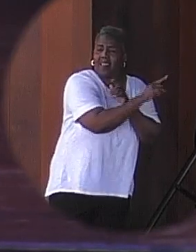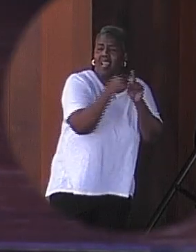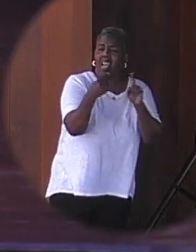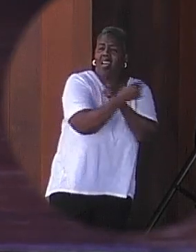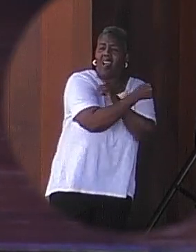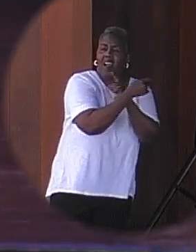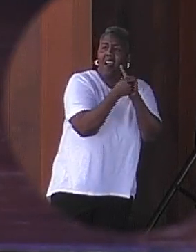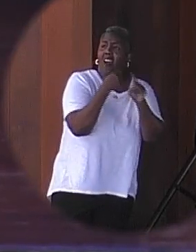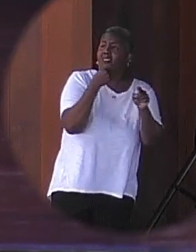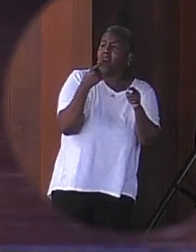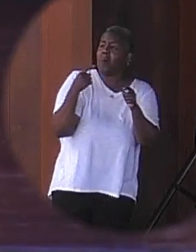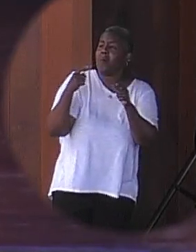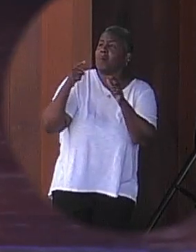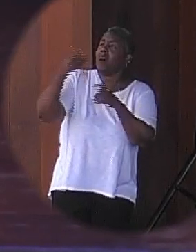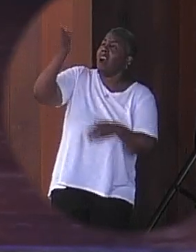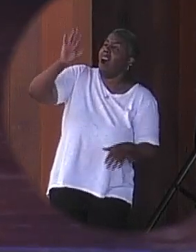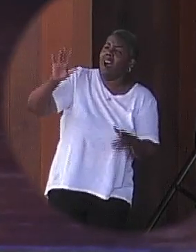from the fold of God.